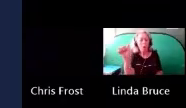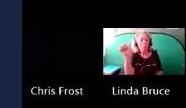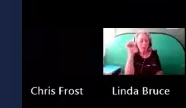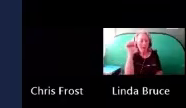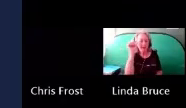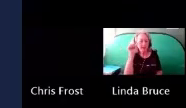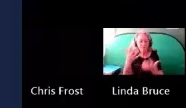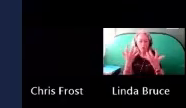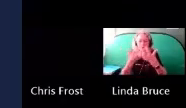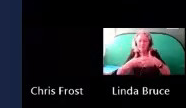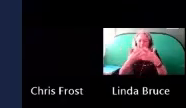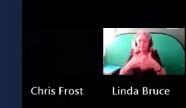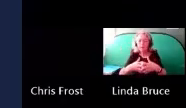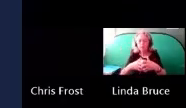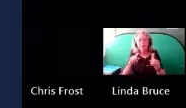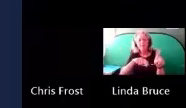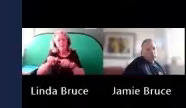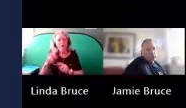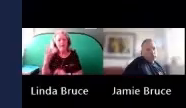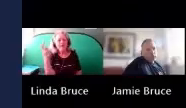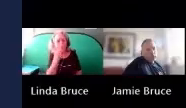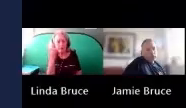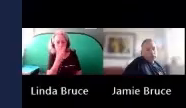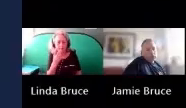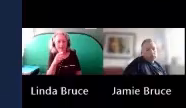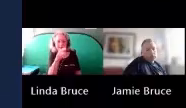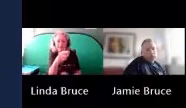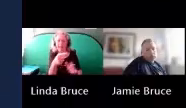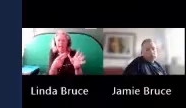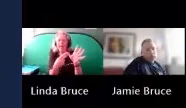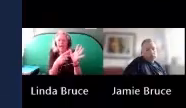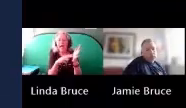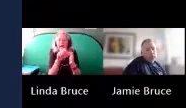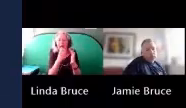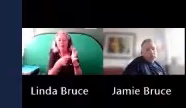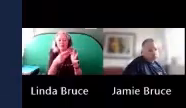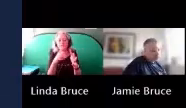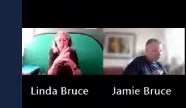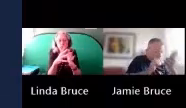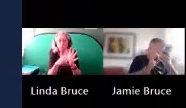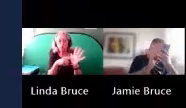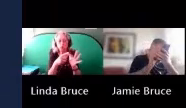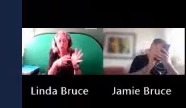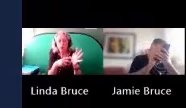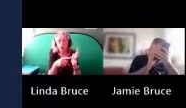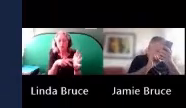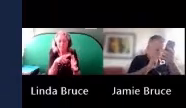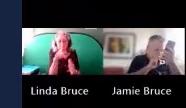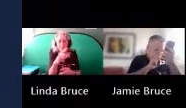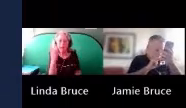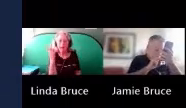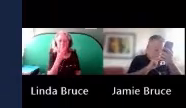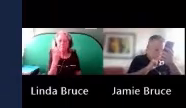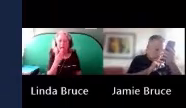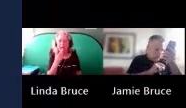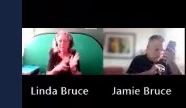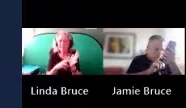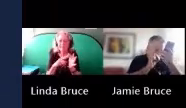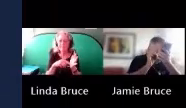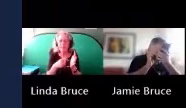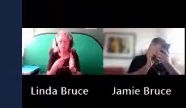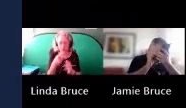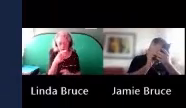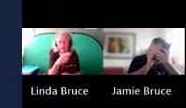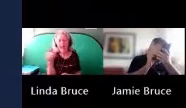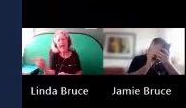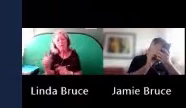technology for visually impaired people. I'm Andrew Jones from Blind Veterans UK. Presenting today, we've got Jamie Bruce from